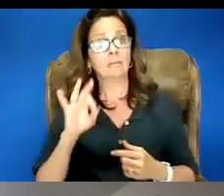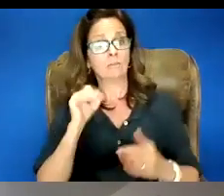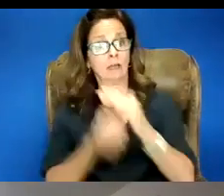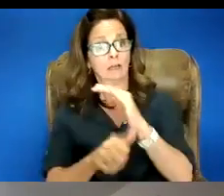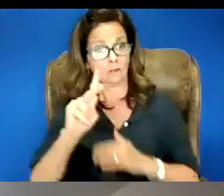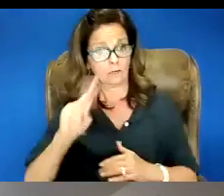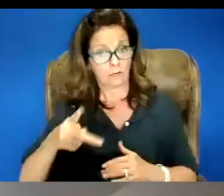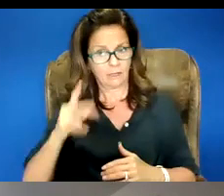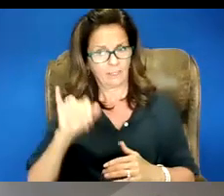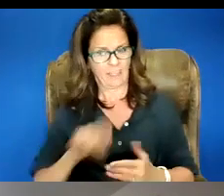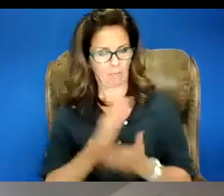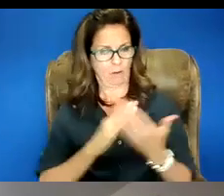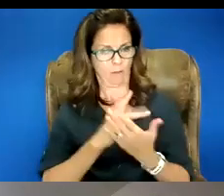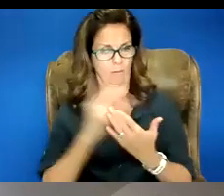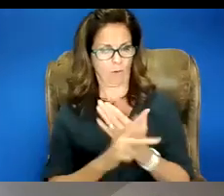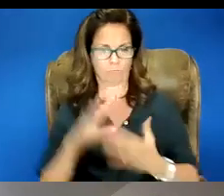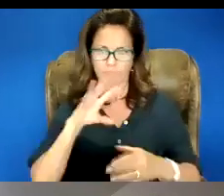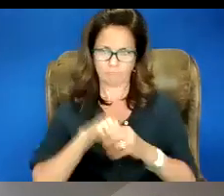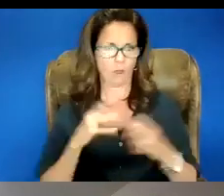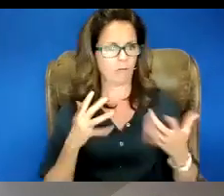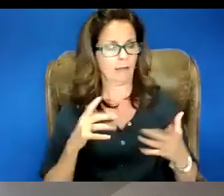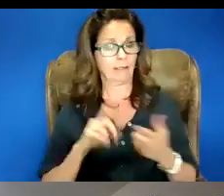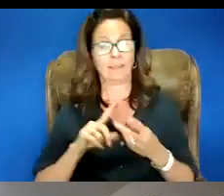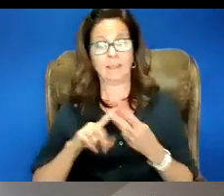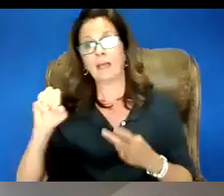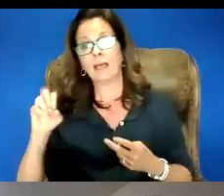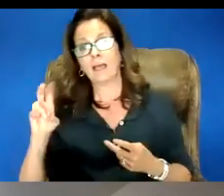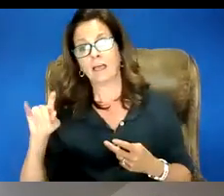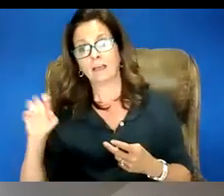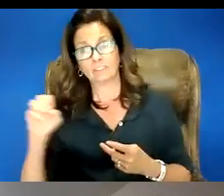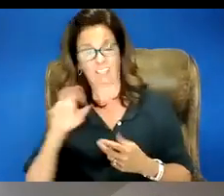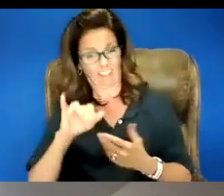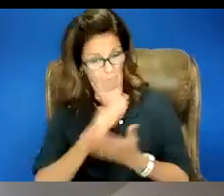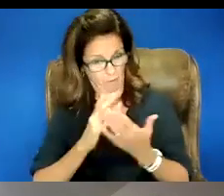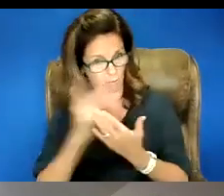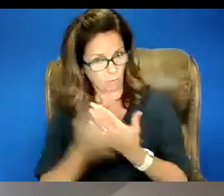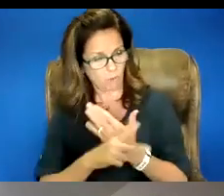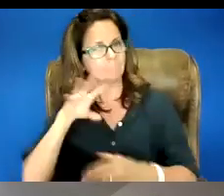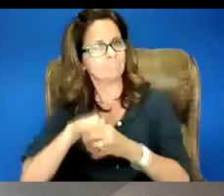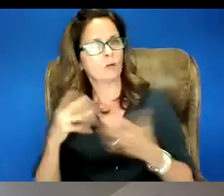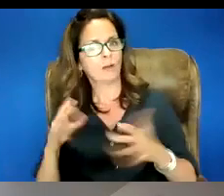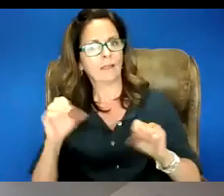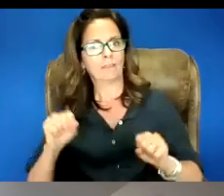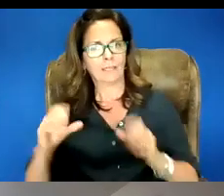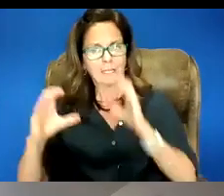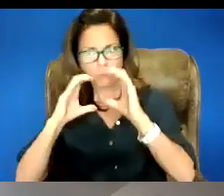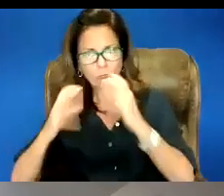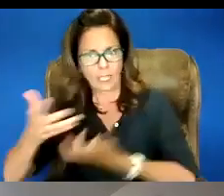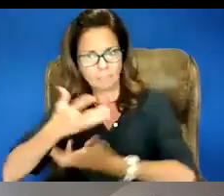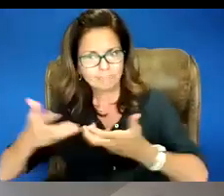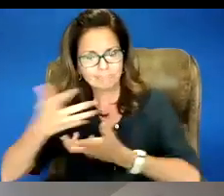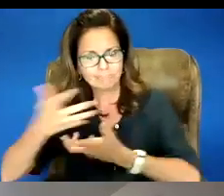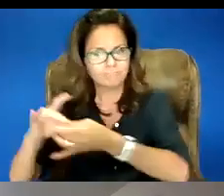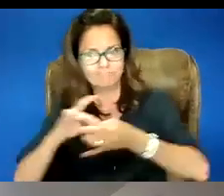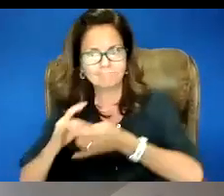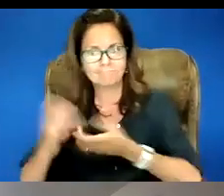in. And with Everside, it's all built in as well. So that's really the reason for that.